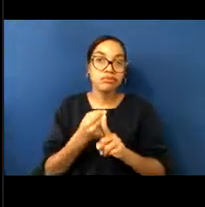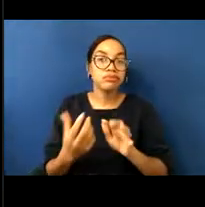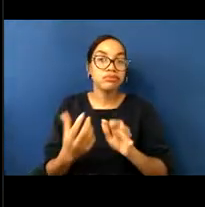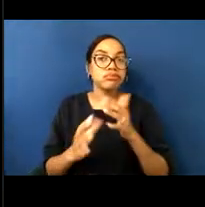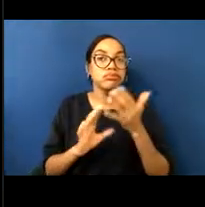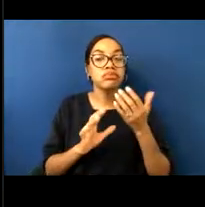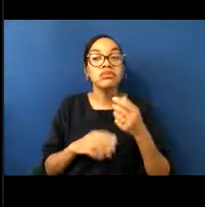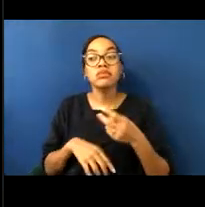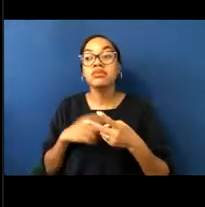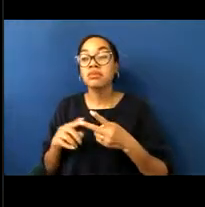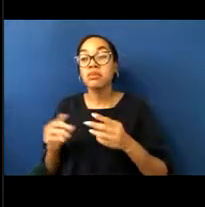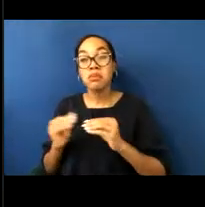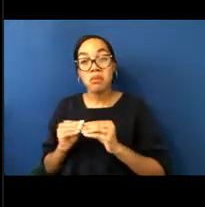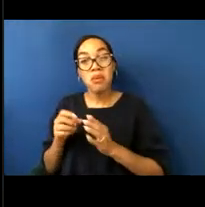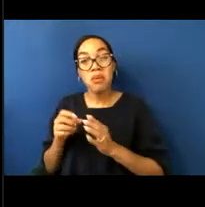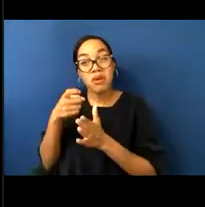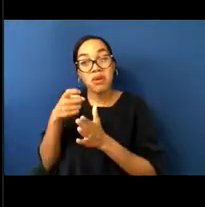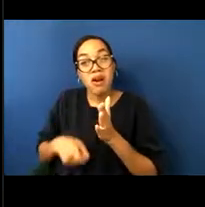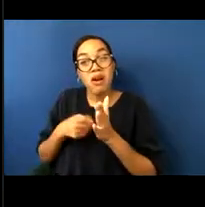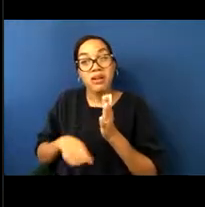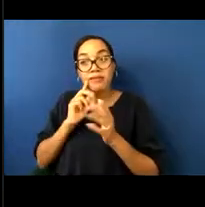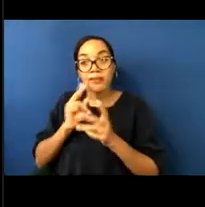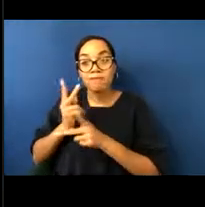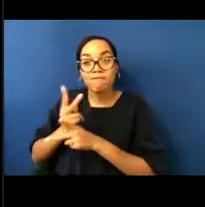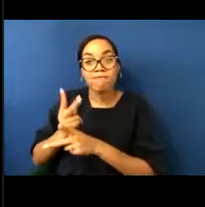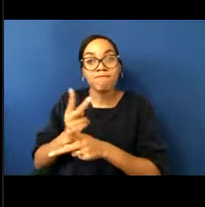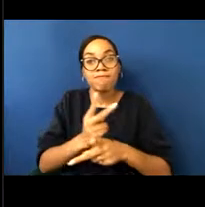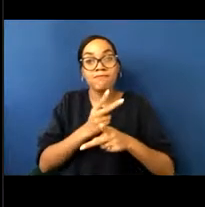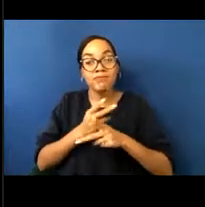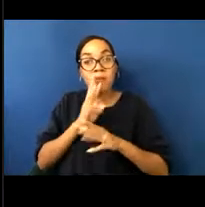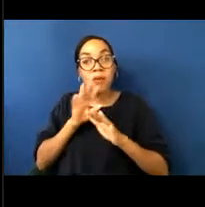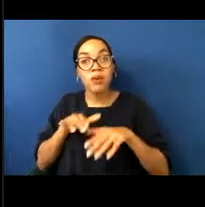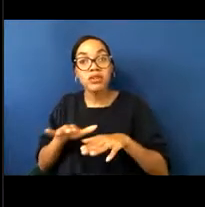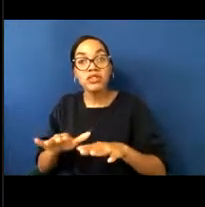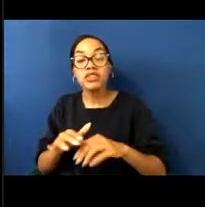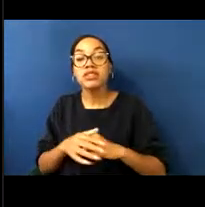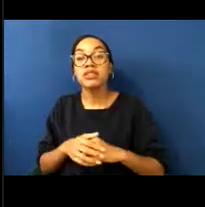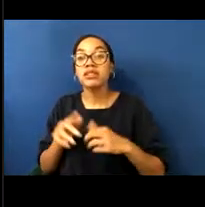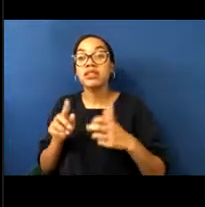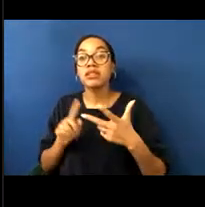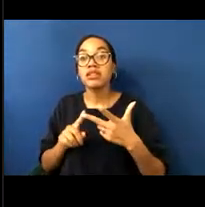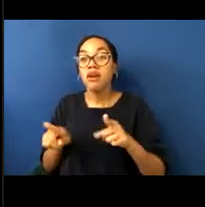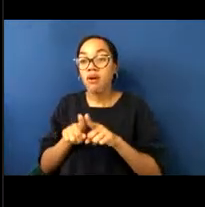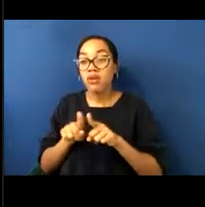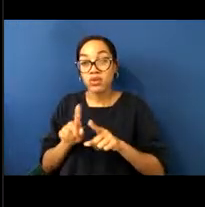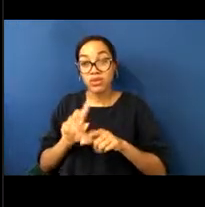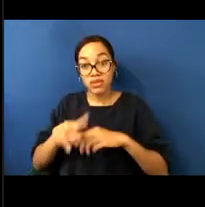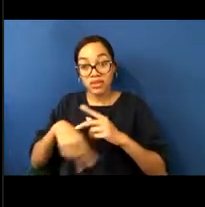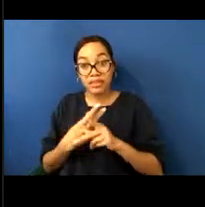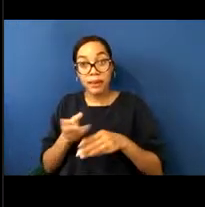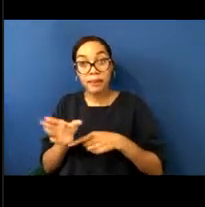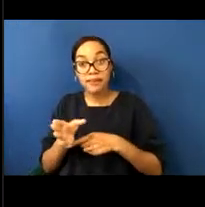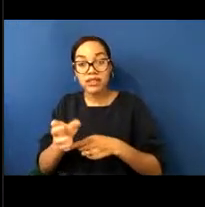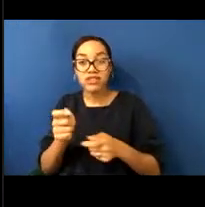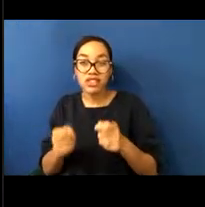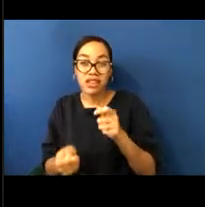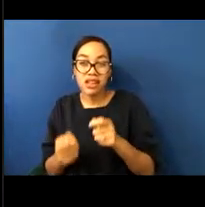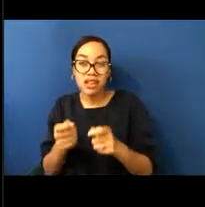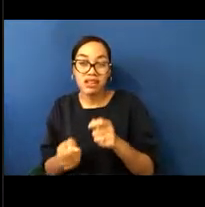fisheries, and also changes in the types of fish that fisheries are targeting. Next slide, please.